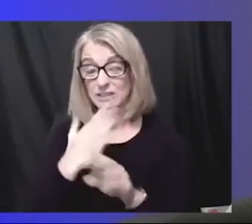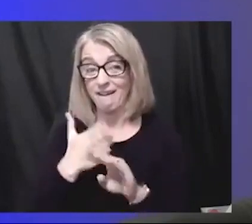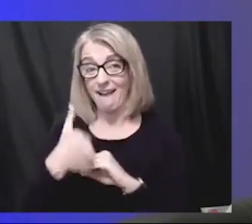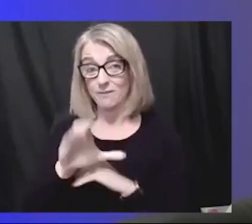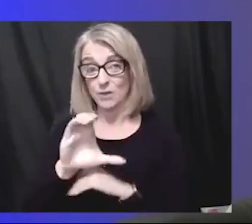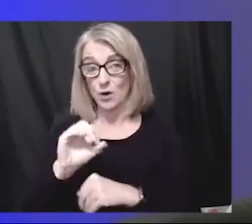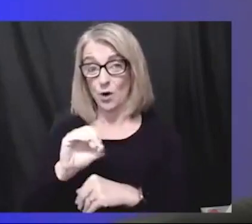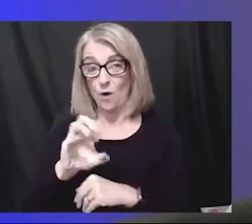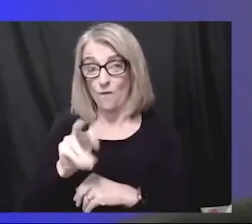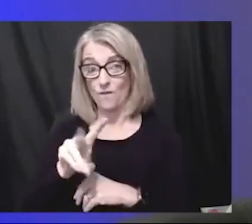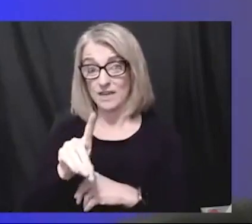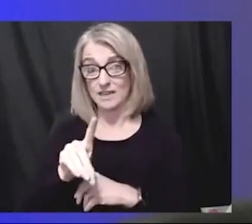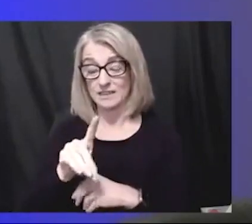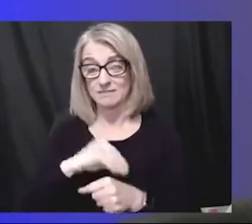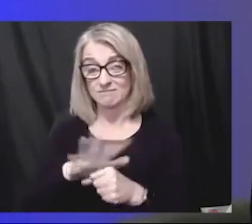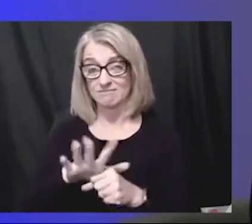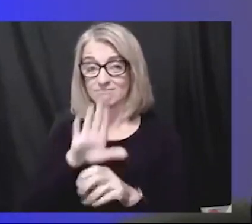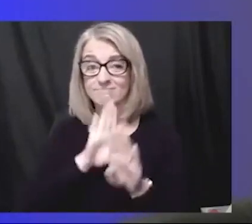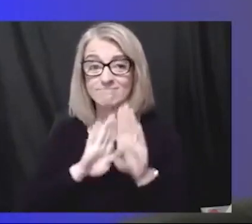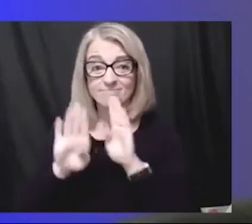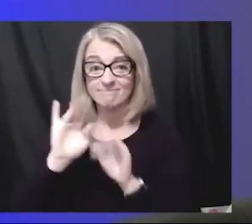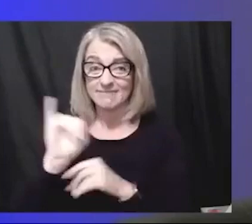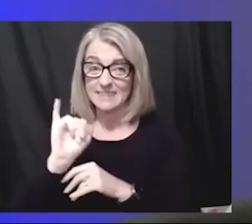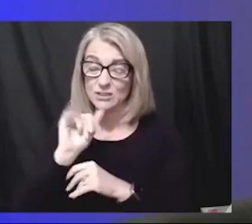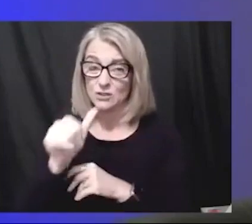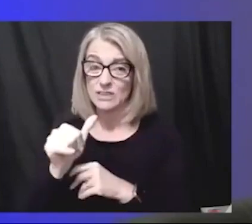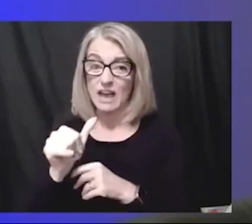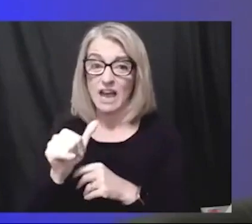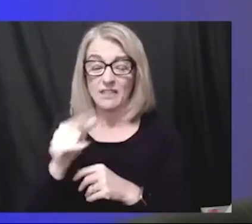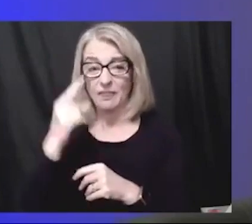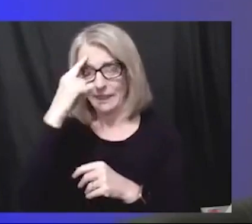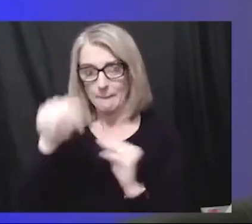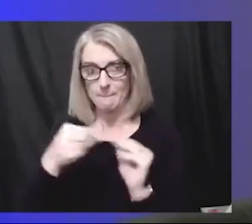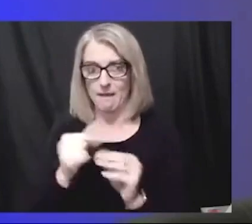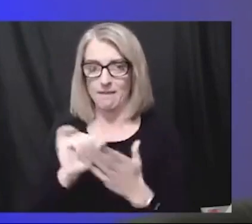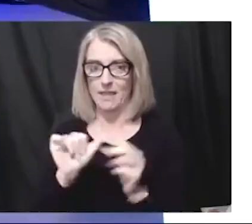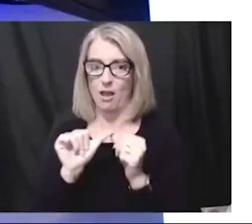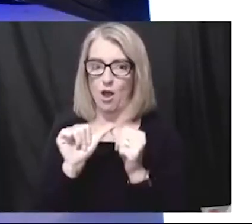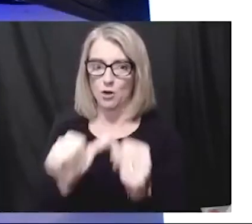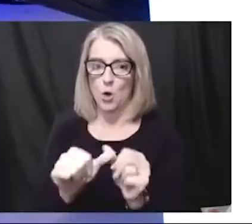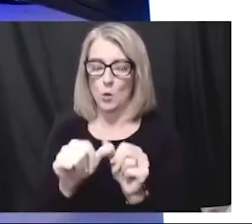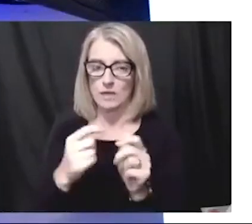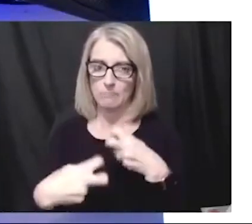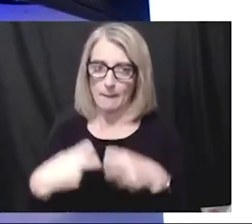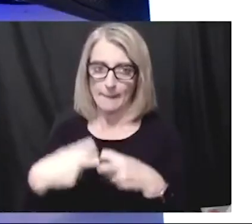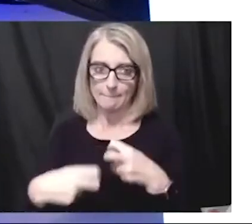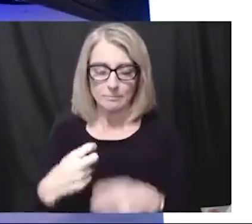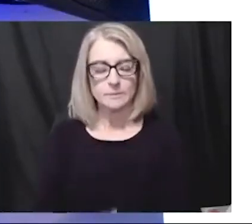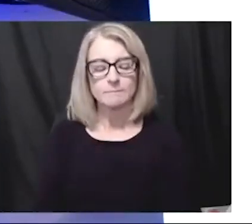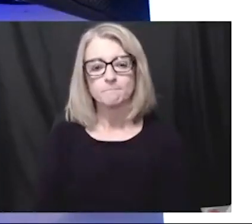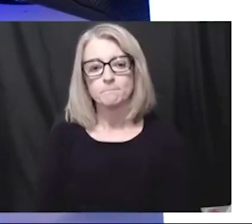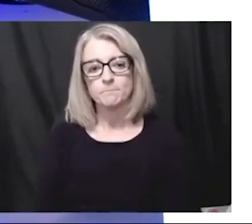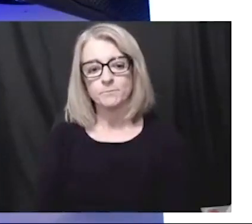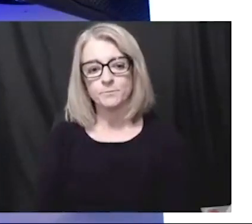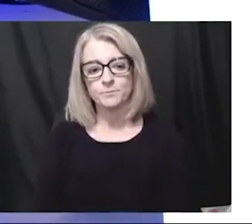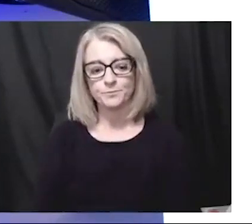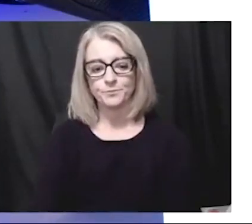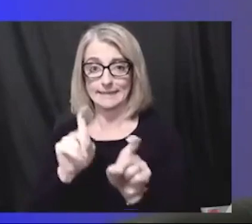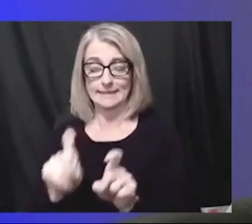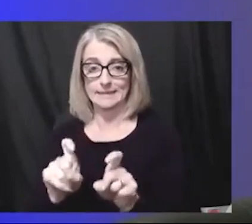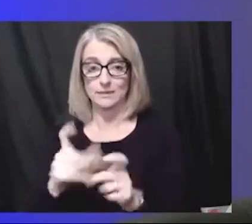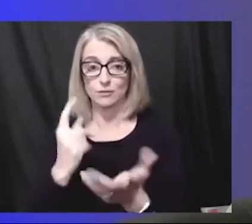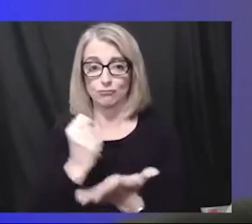you will, for long haulers, and that's really difficult for our patients that are dealing with symptoms for months and almost up to a year now